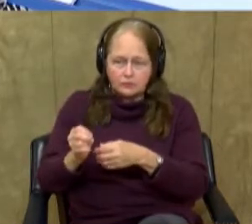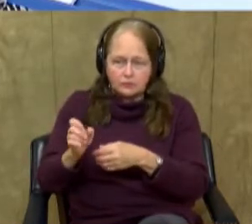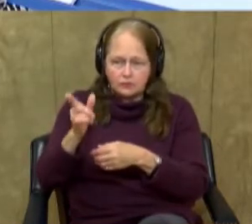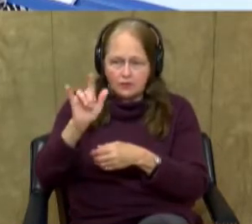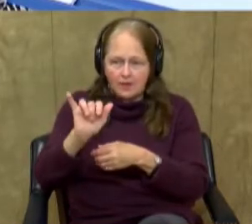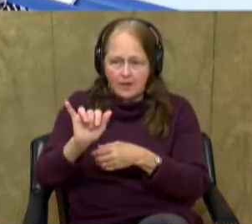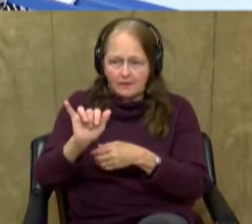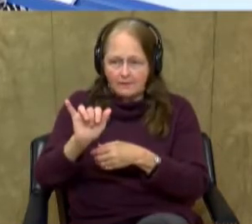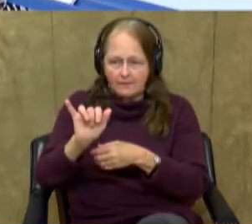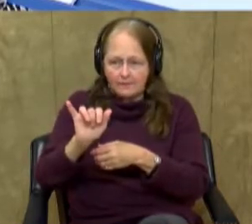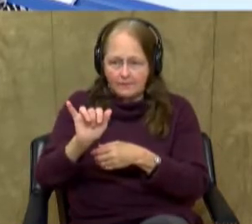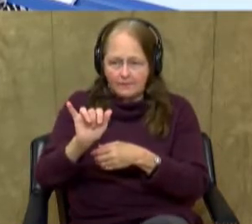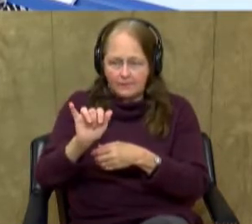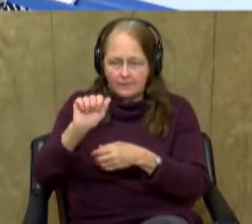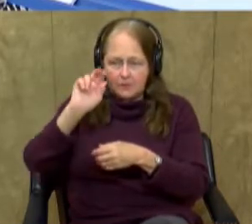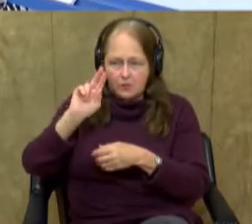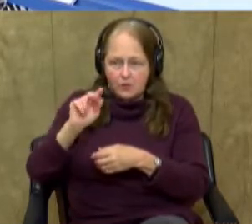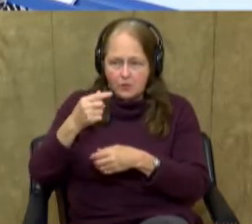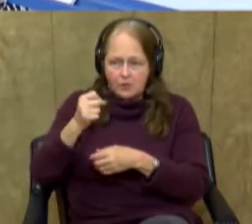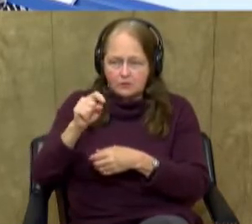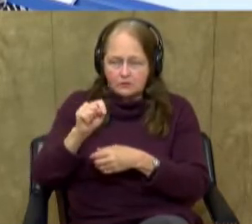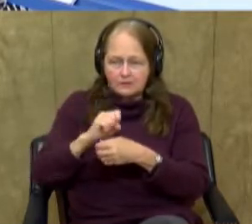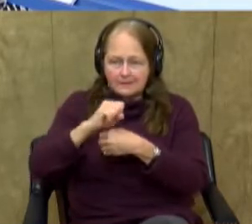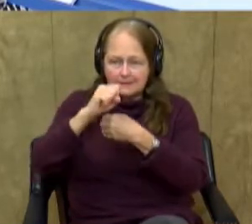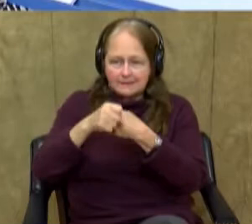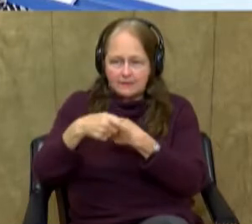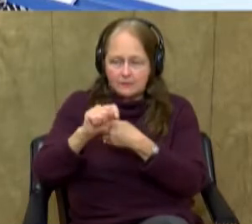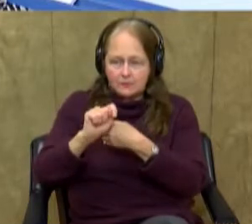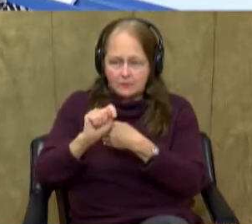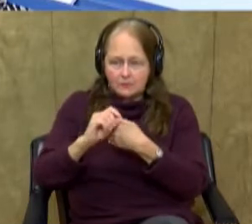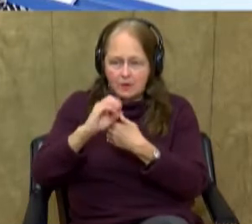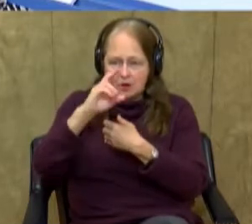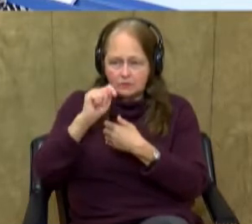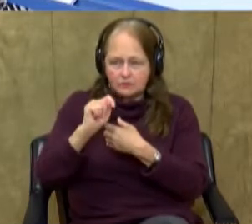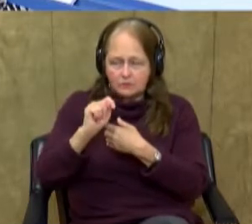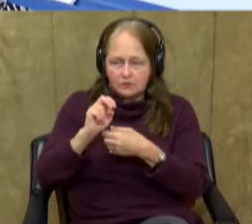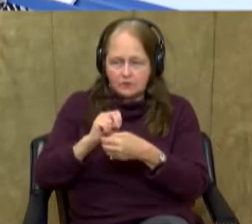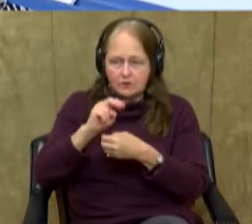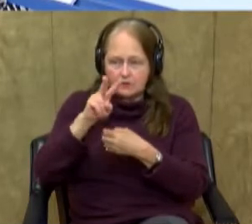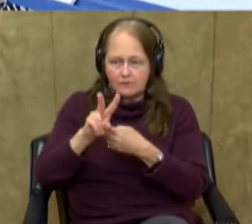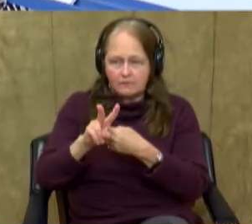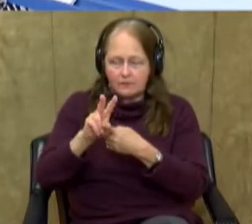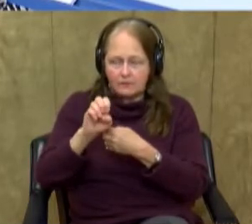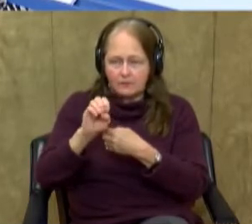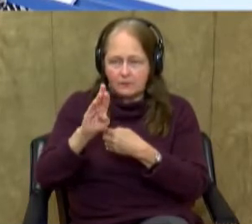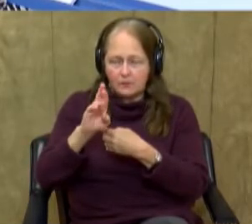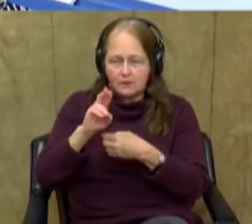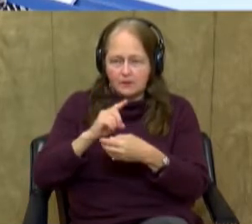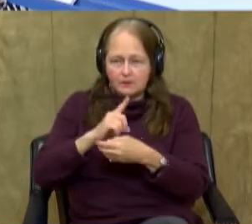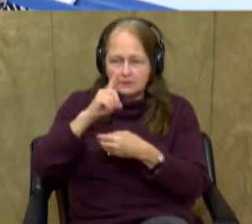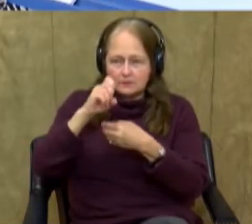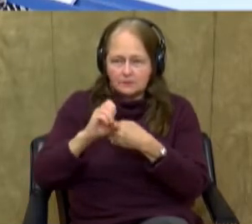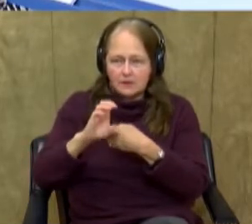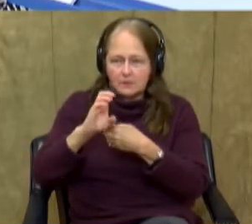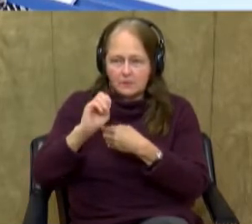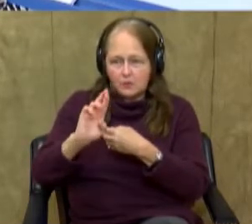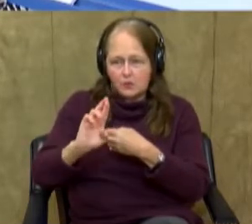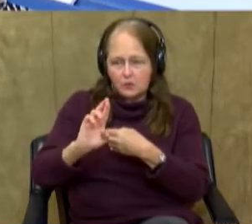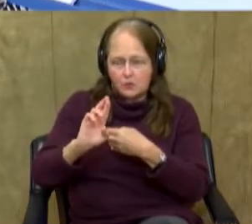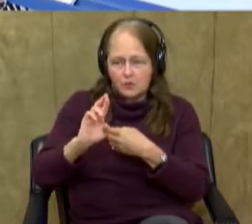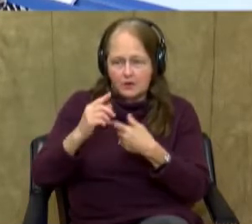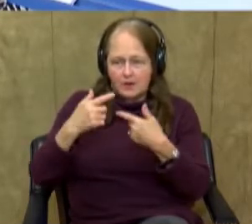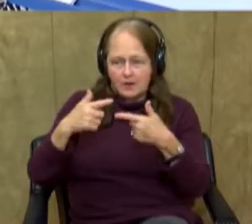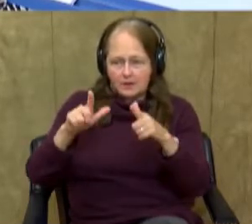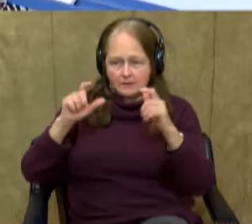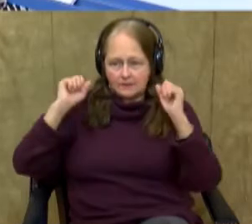July, August, September, October, November, December. Let's